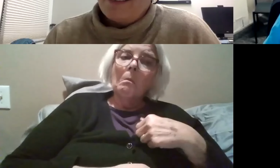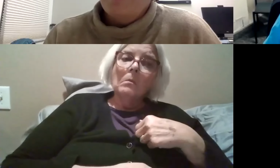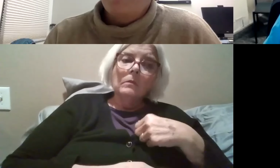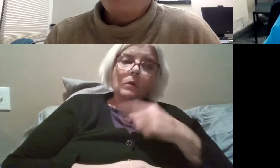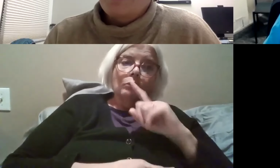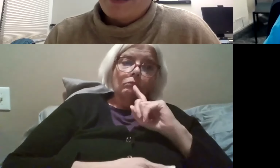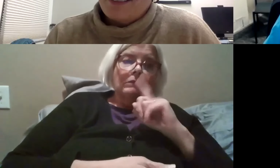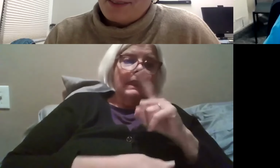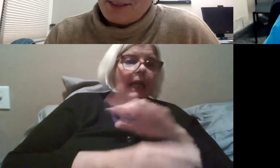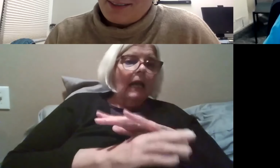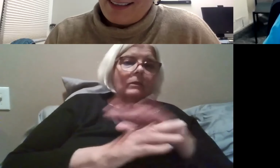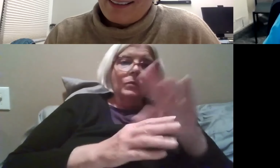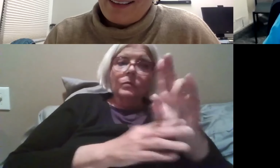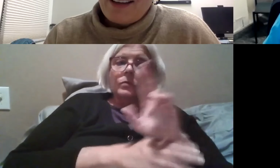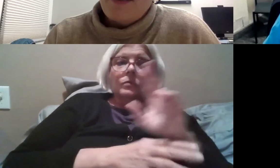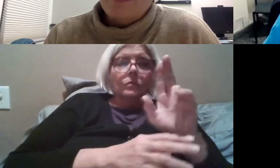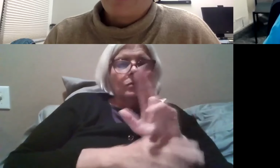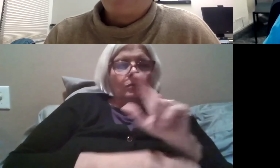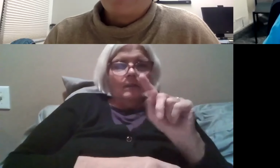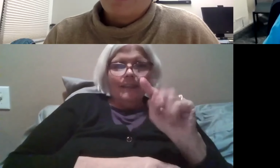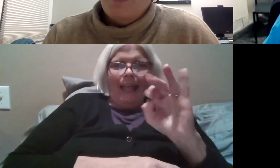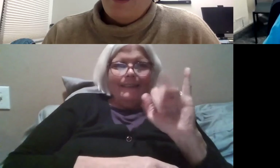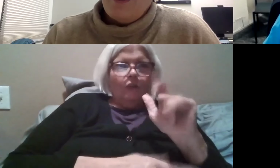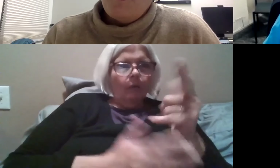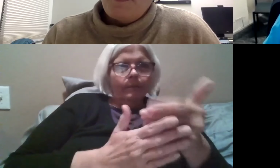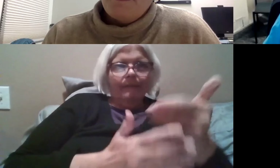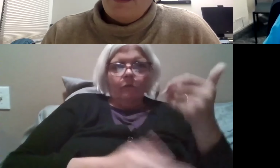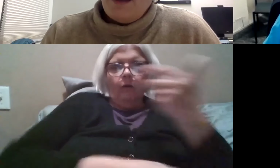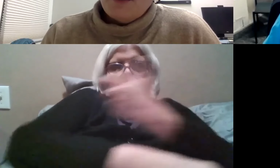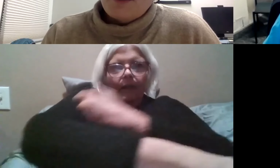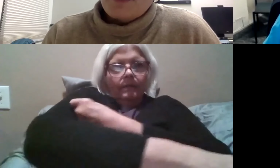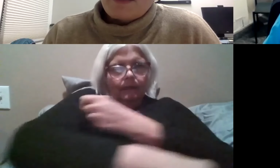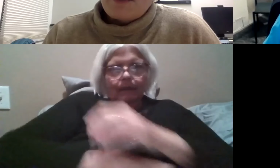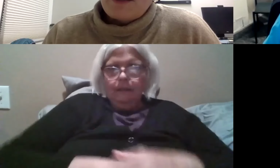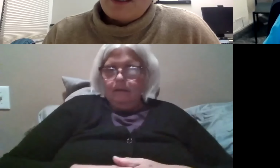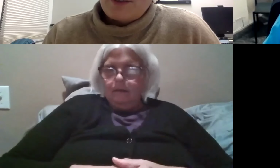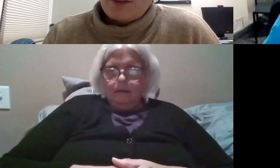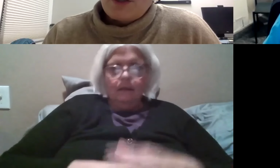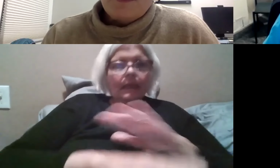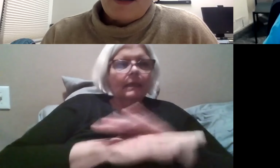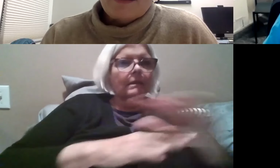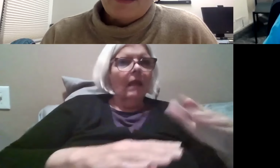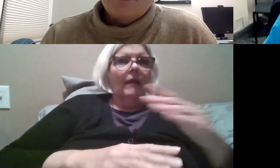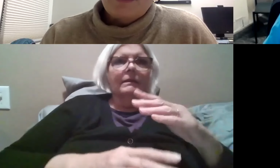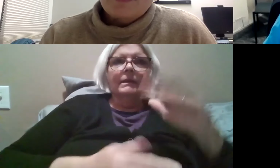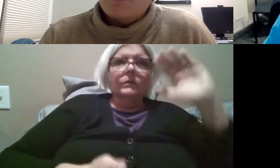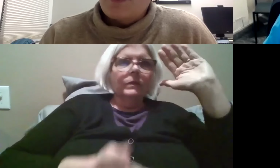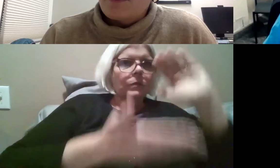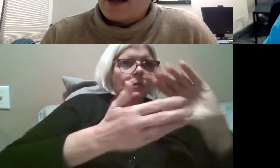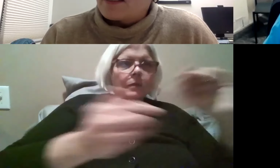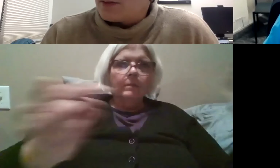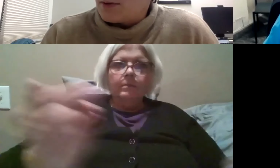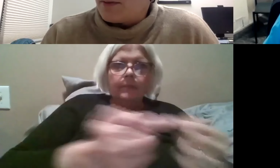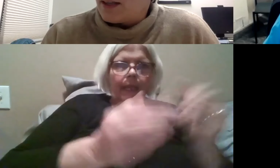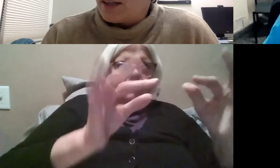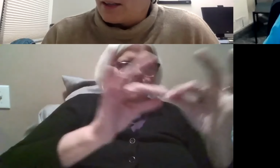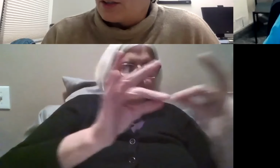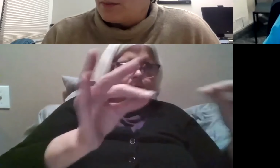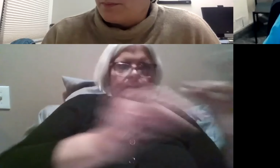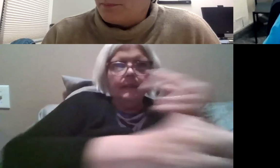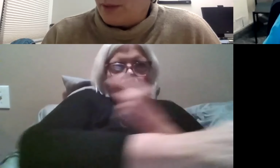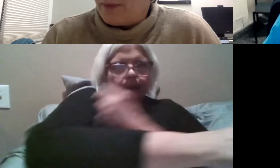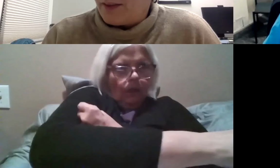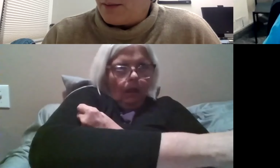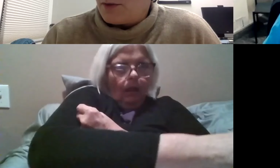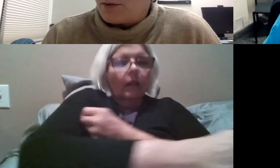going in. It doesn't reduce any side effects. And I don't know specifically for the COVID vaccine, but in some other vaccines, we feel like it